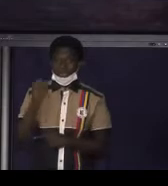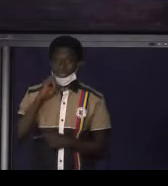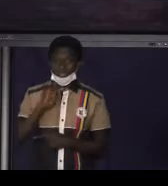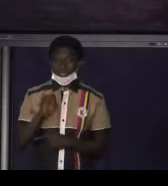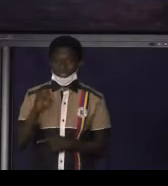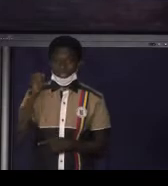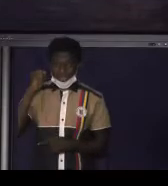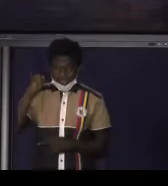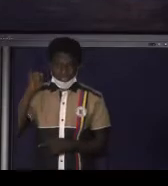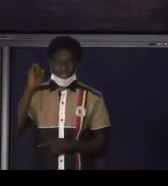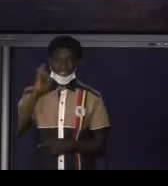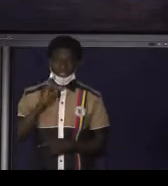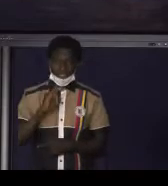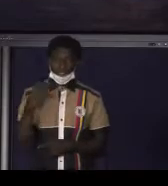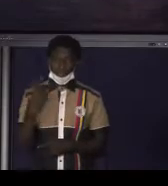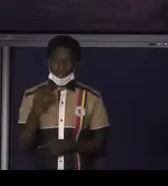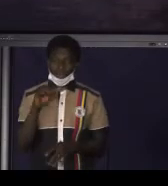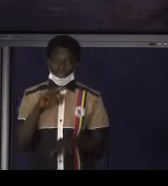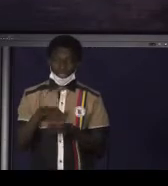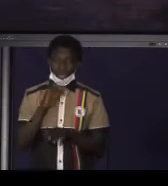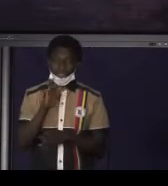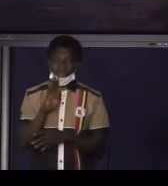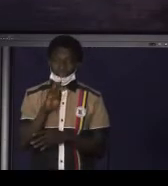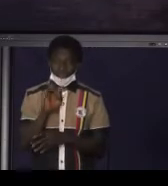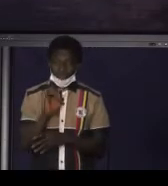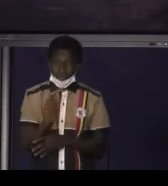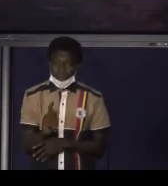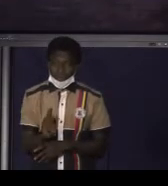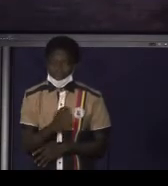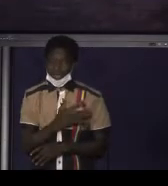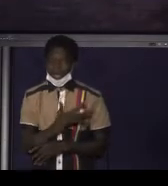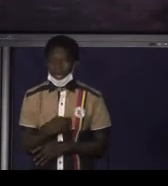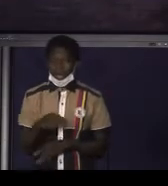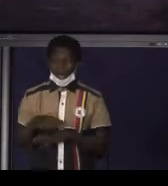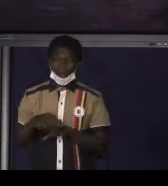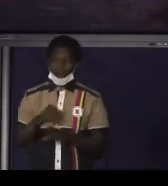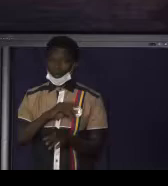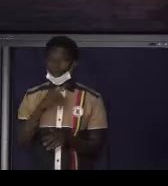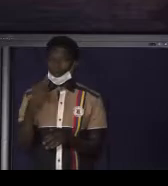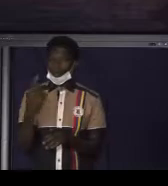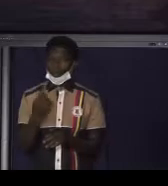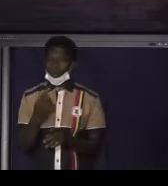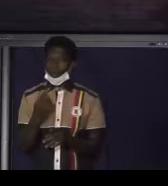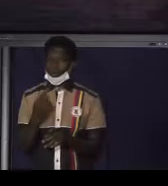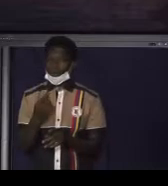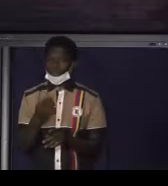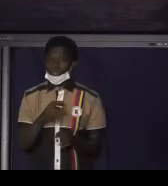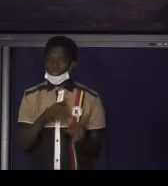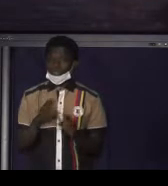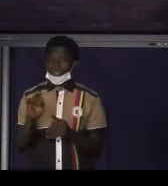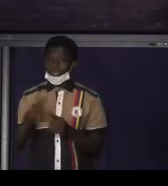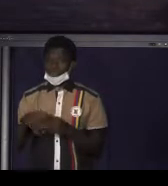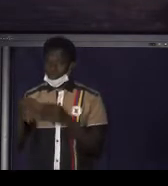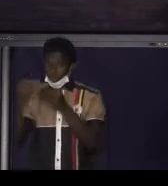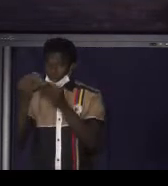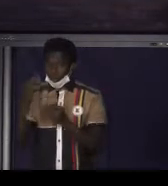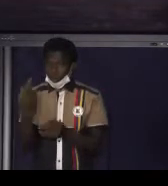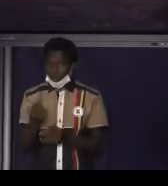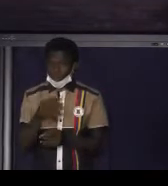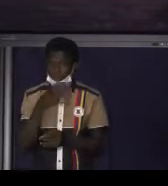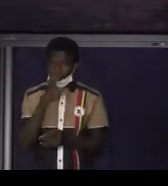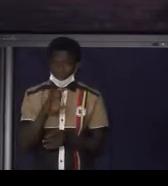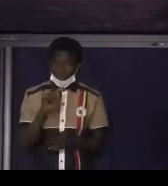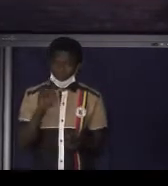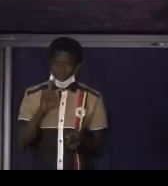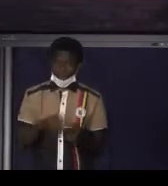is, she is always at his beck and call, always ready to obey the commands, always ready to